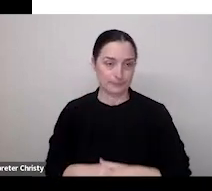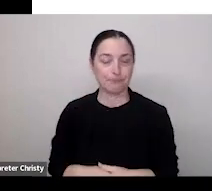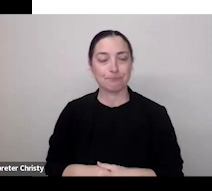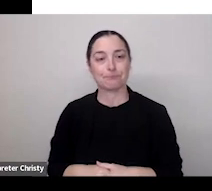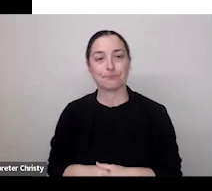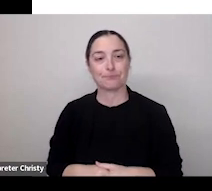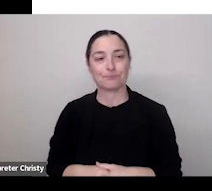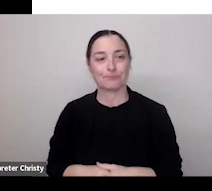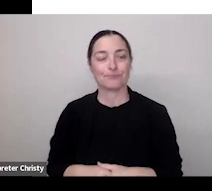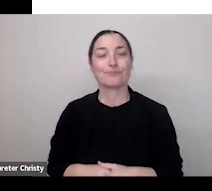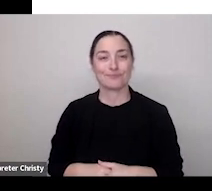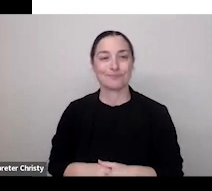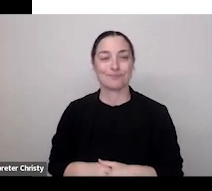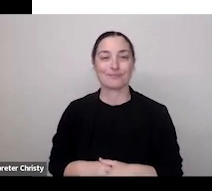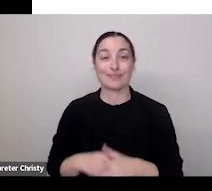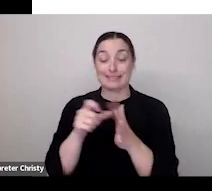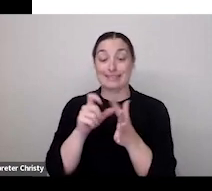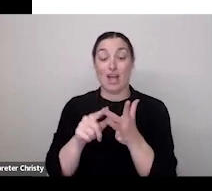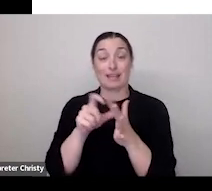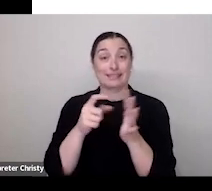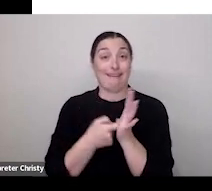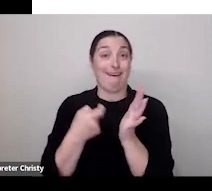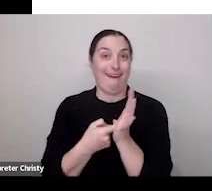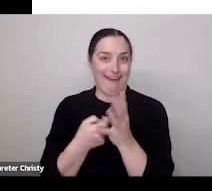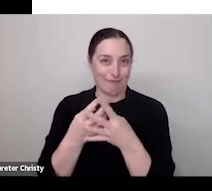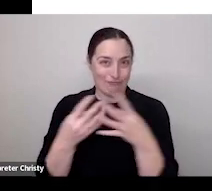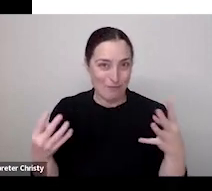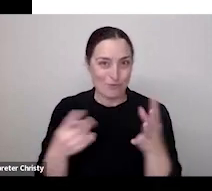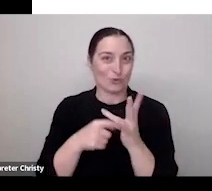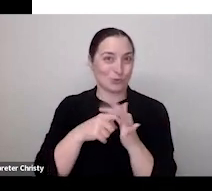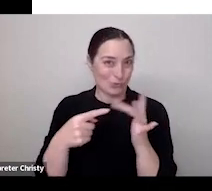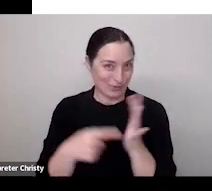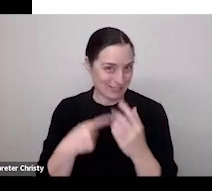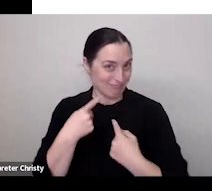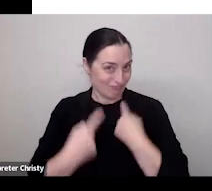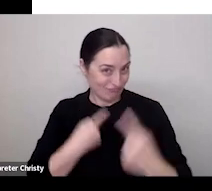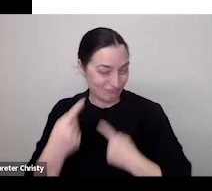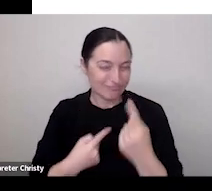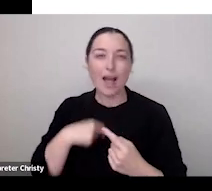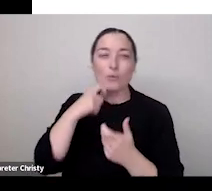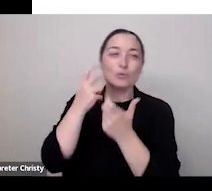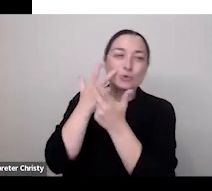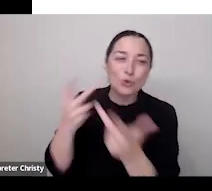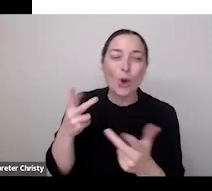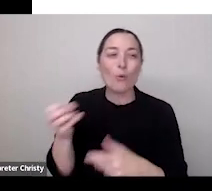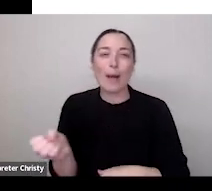I have the pleasure of introducing the DIDRR Framework and Toolkit, and as I walk you through it today, I'll show and share images on the